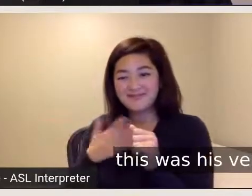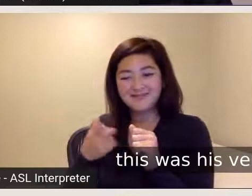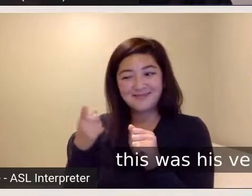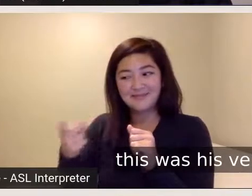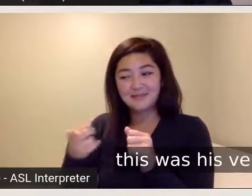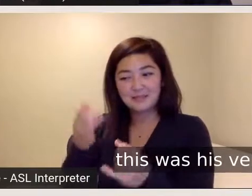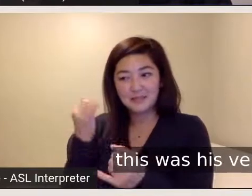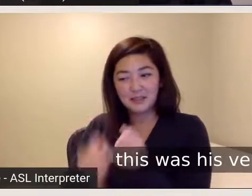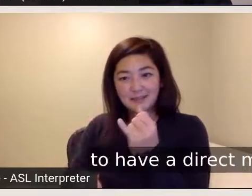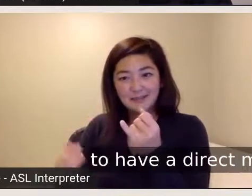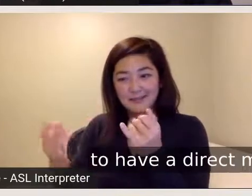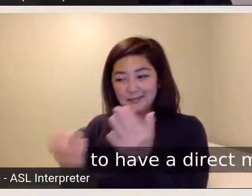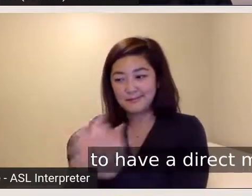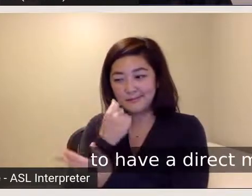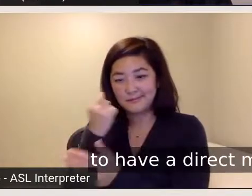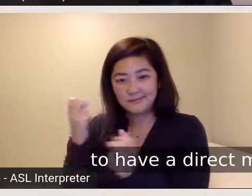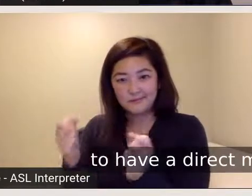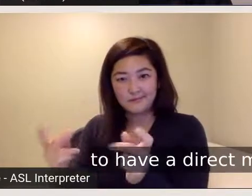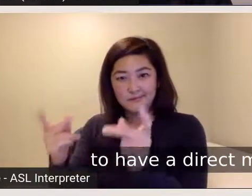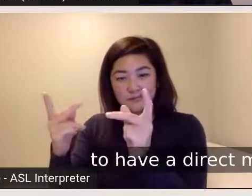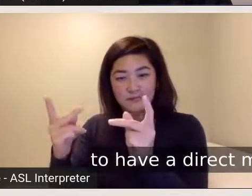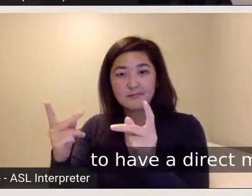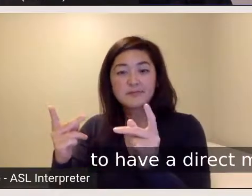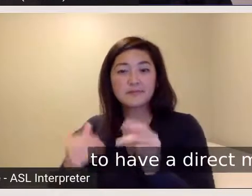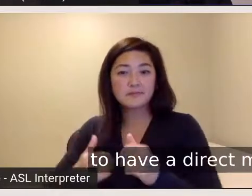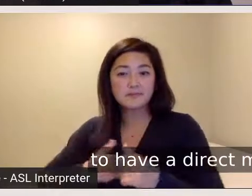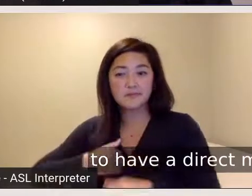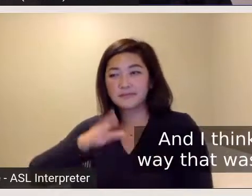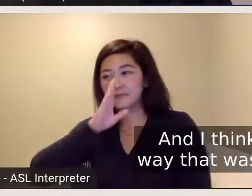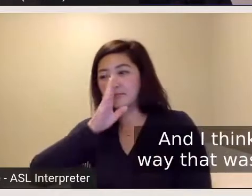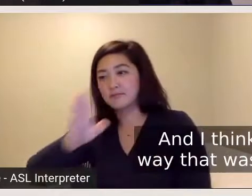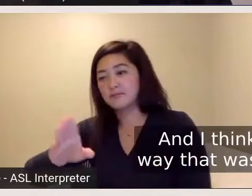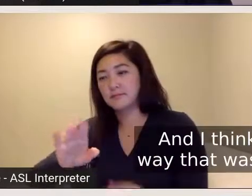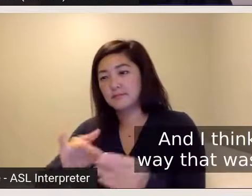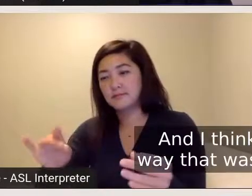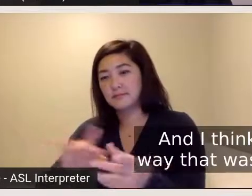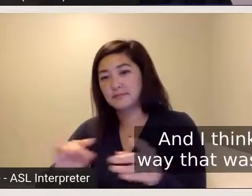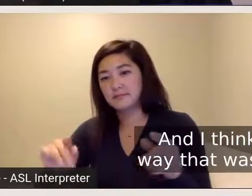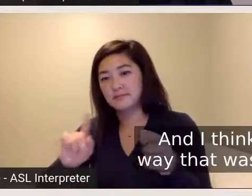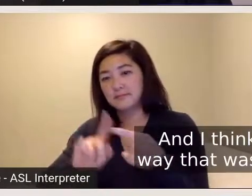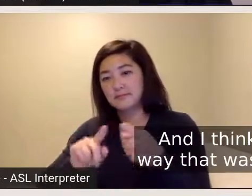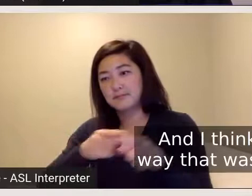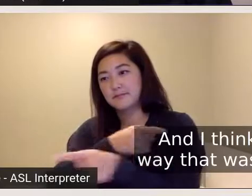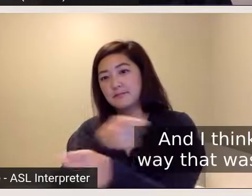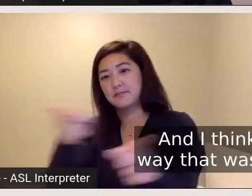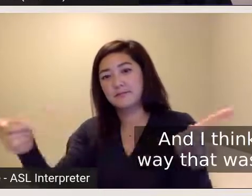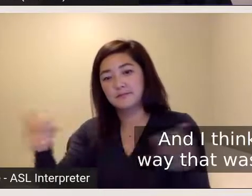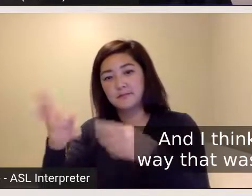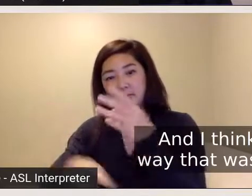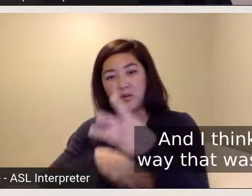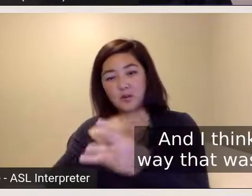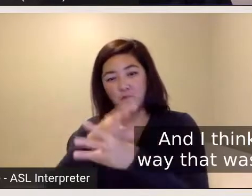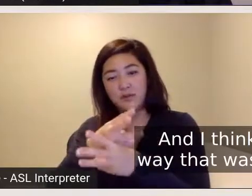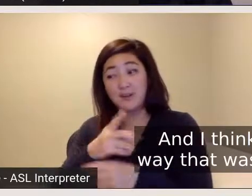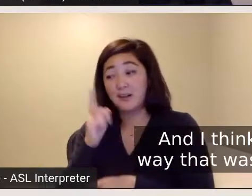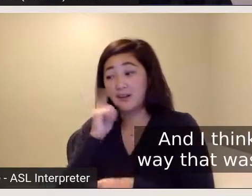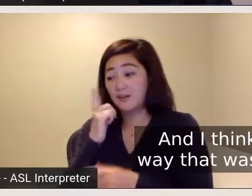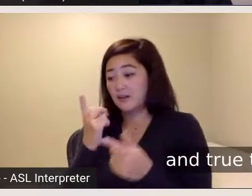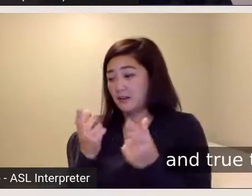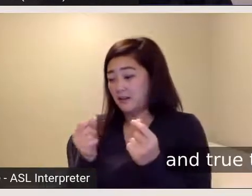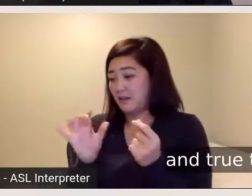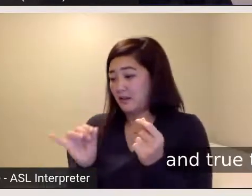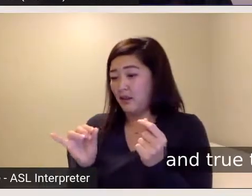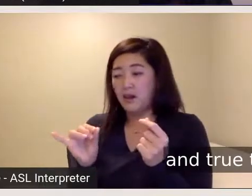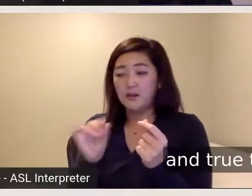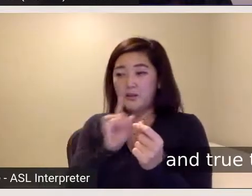last opportunity to have a direct message to the world. And I think he did it in a way that was true to himself